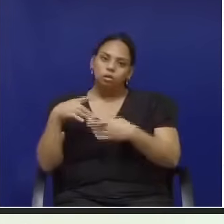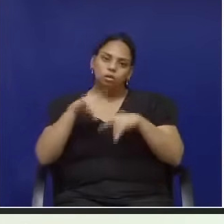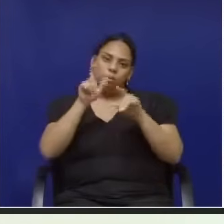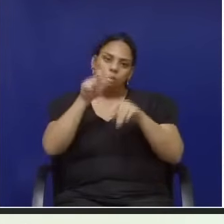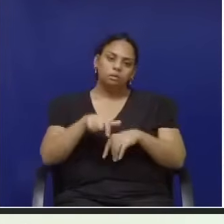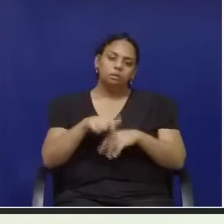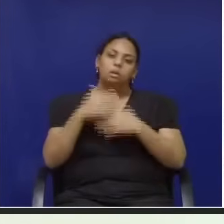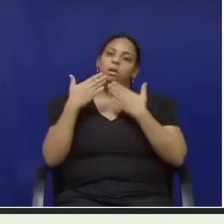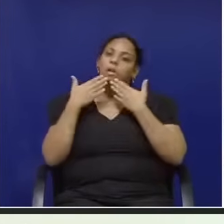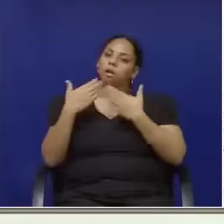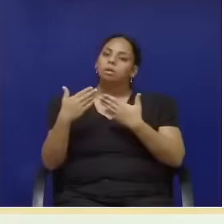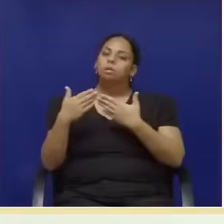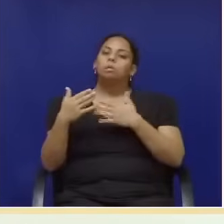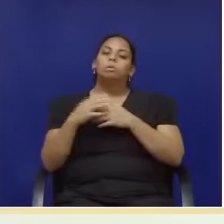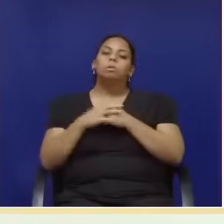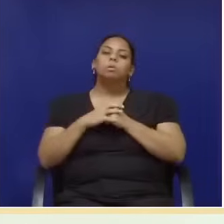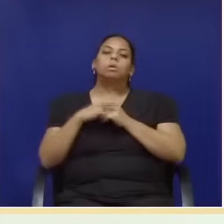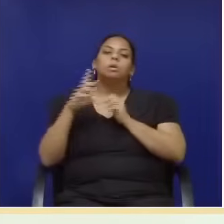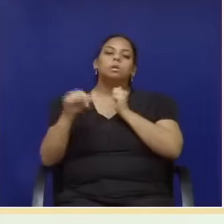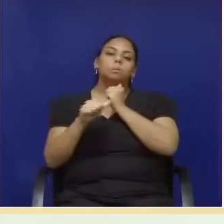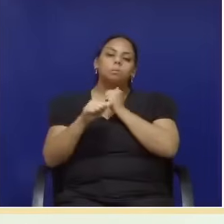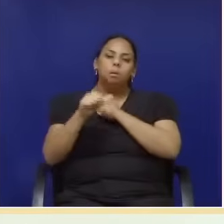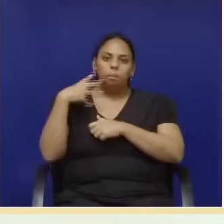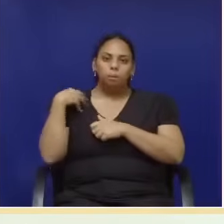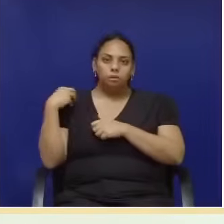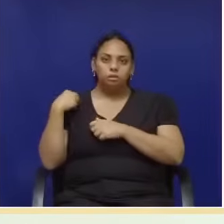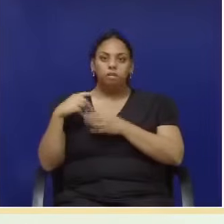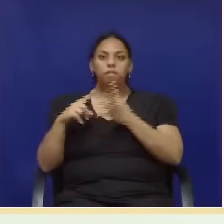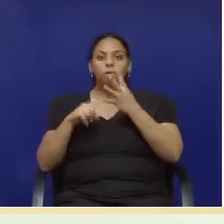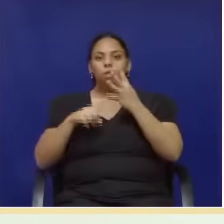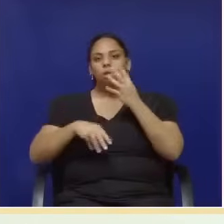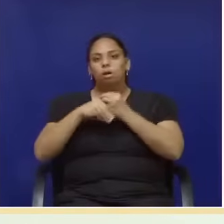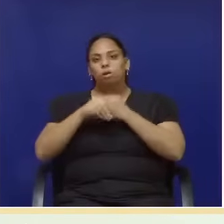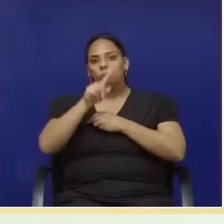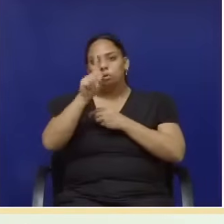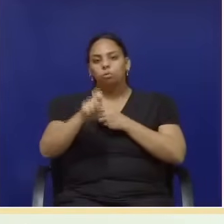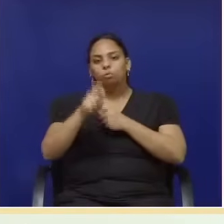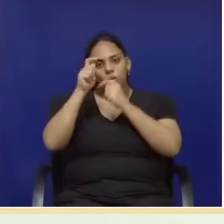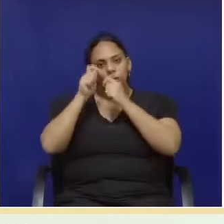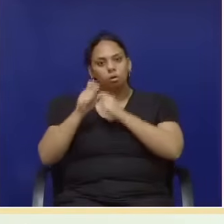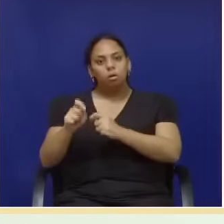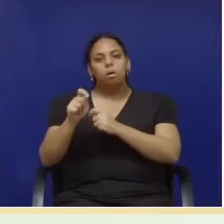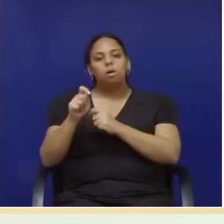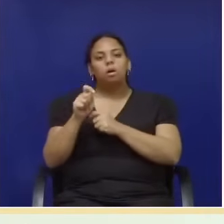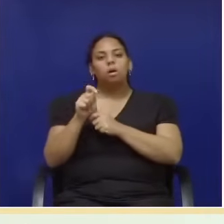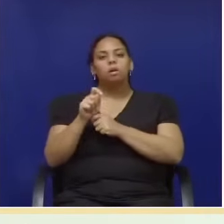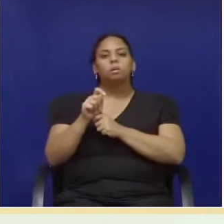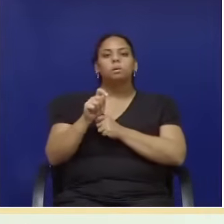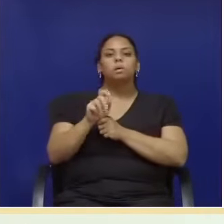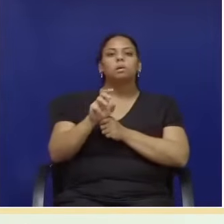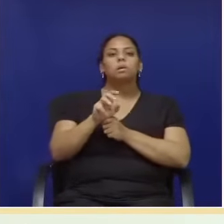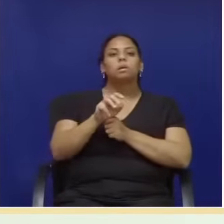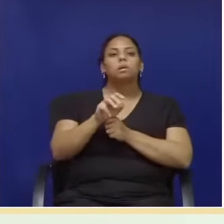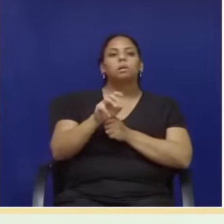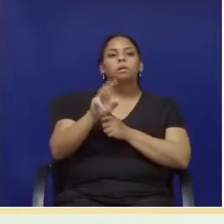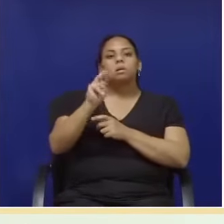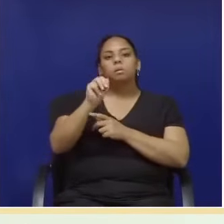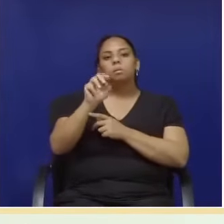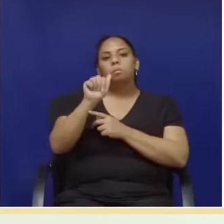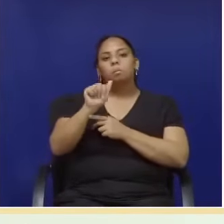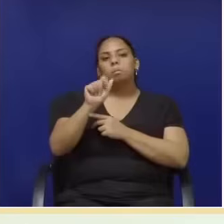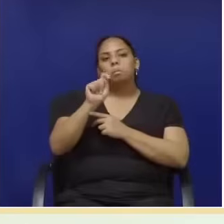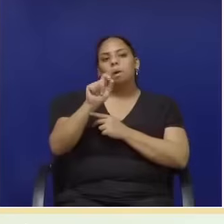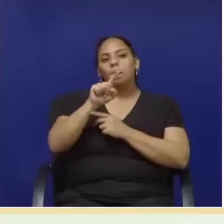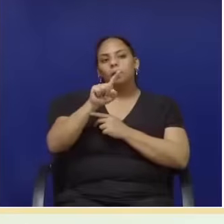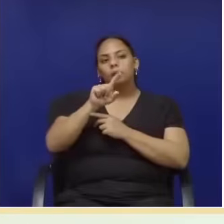Deputy Minister. The fourth supplementary question will be asked by Honorable Makri. Thank you